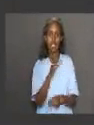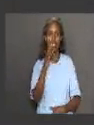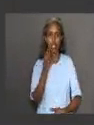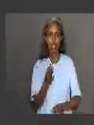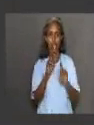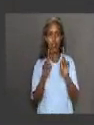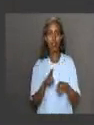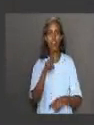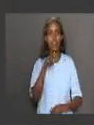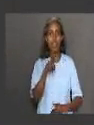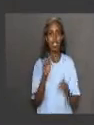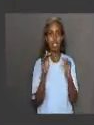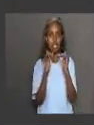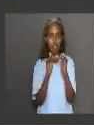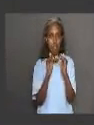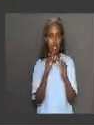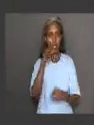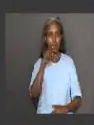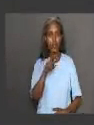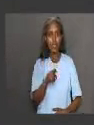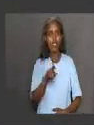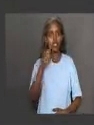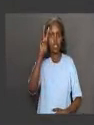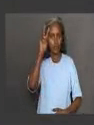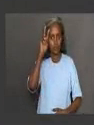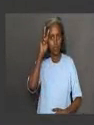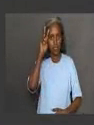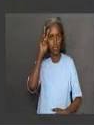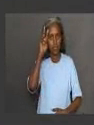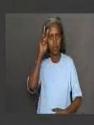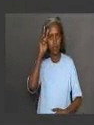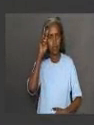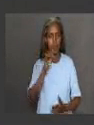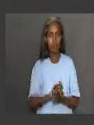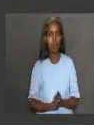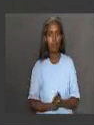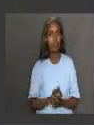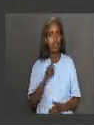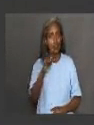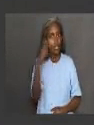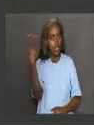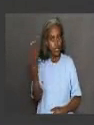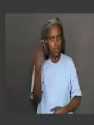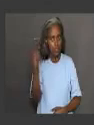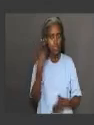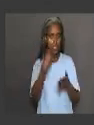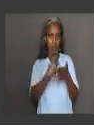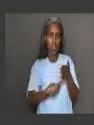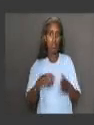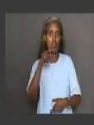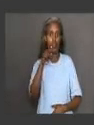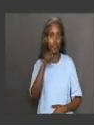of x equals x squared. You will use values of